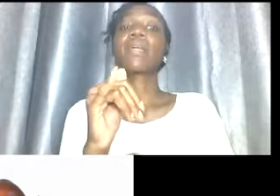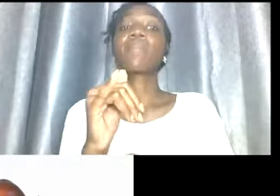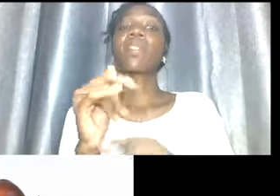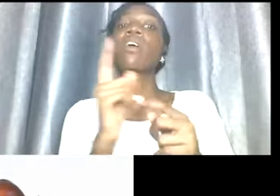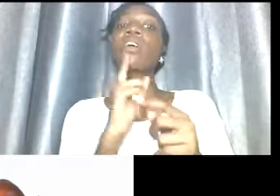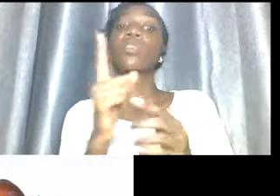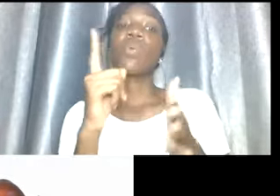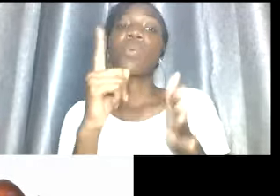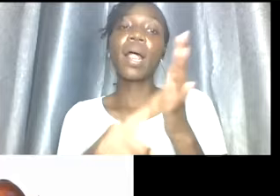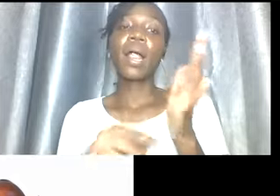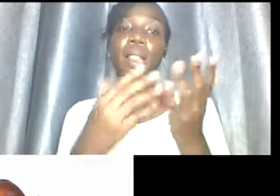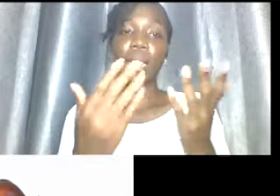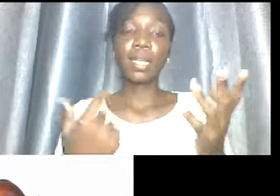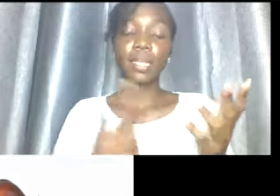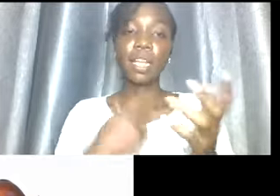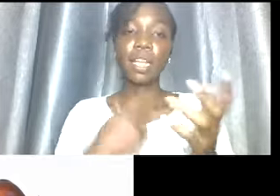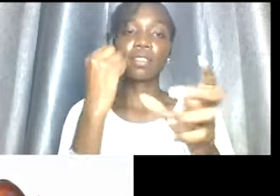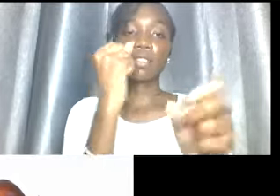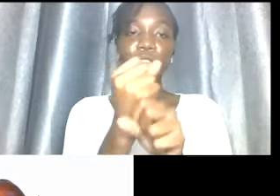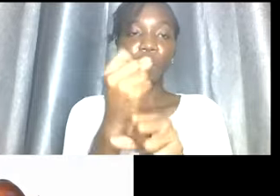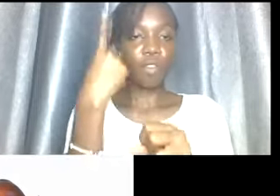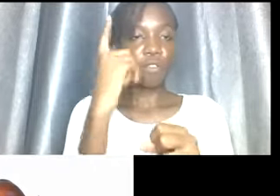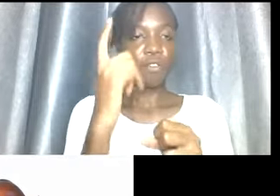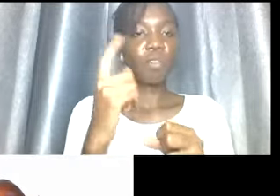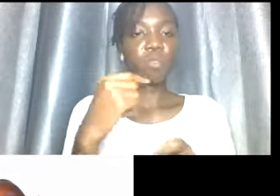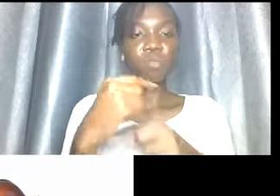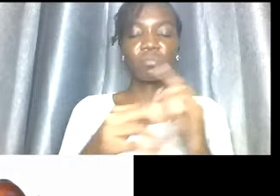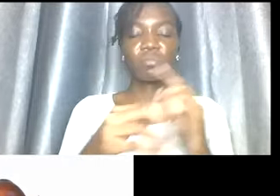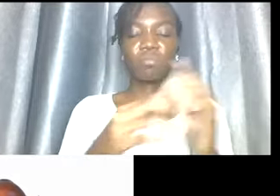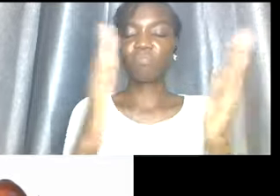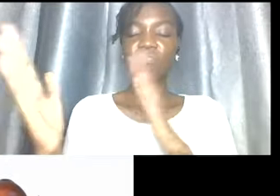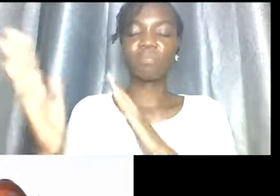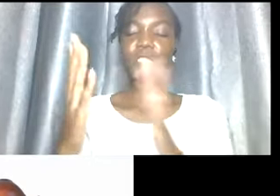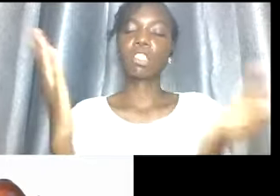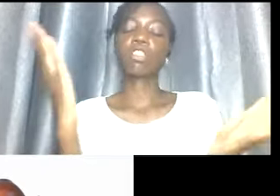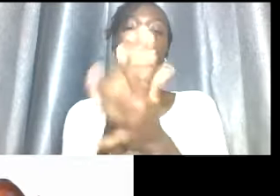we can do to actually weather the storm?